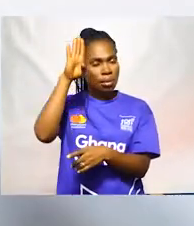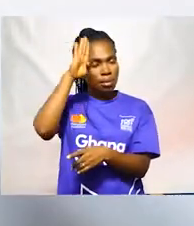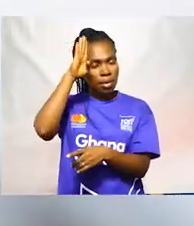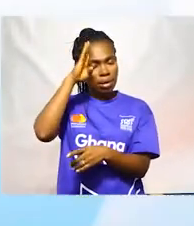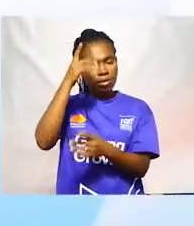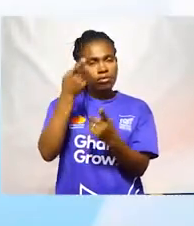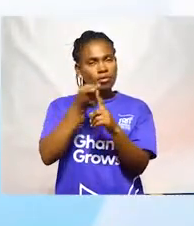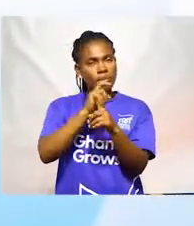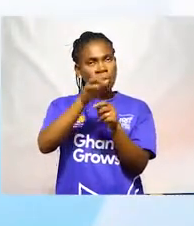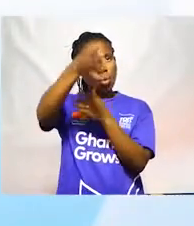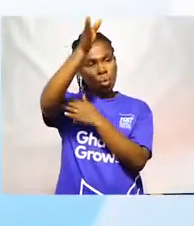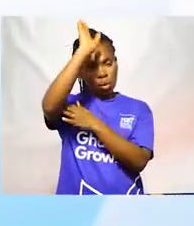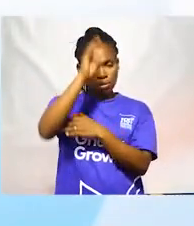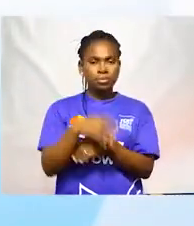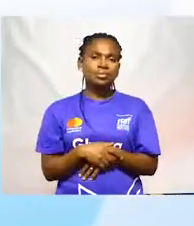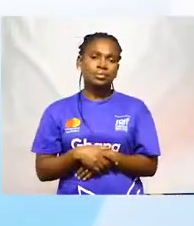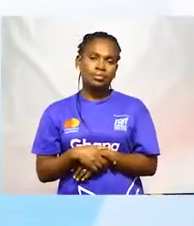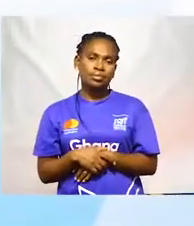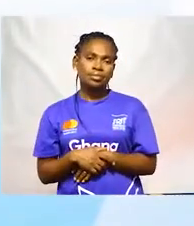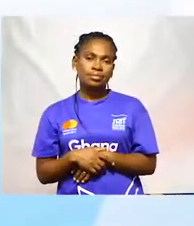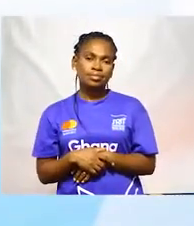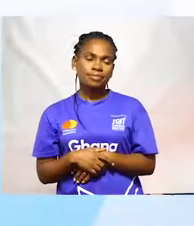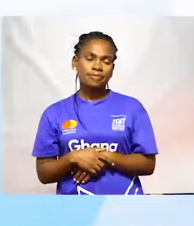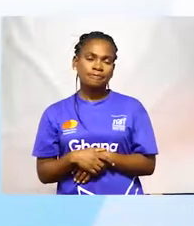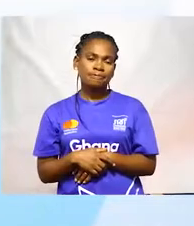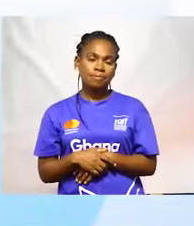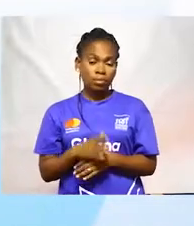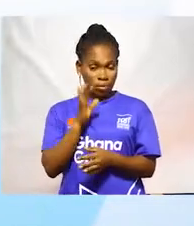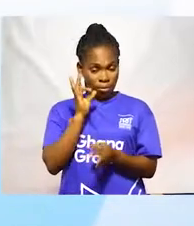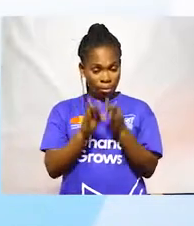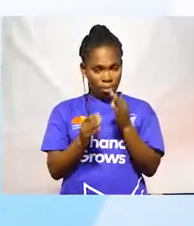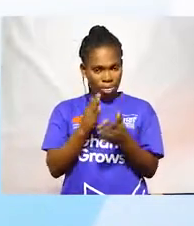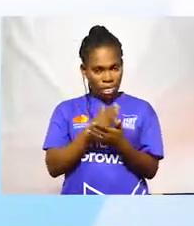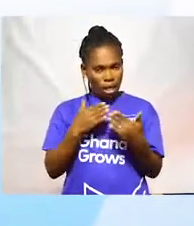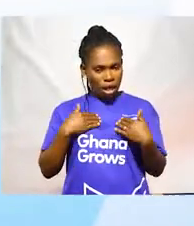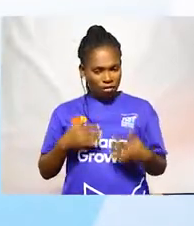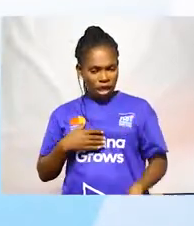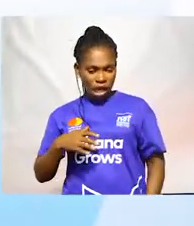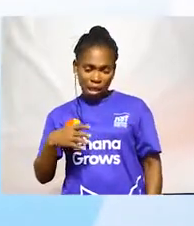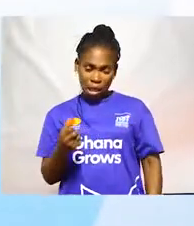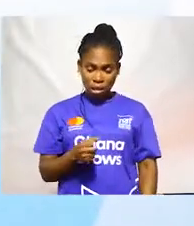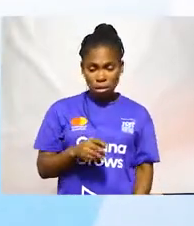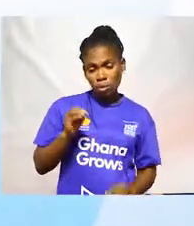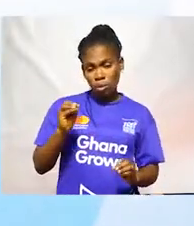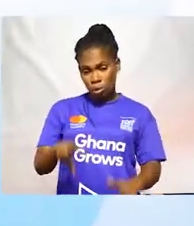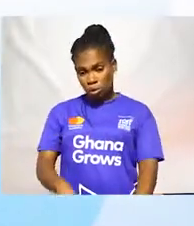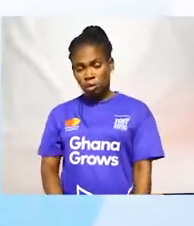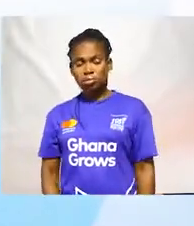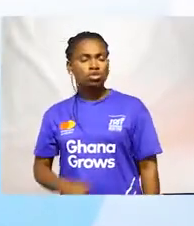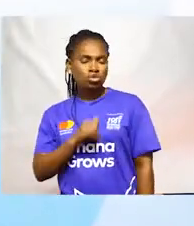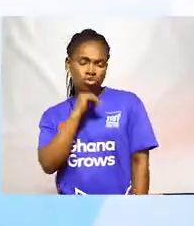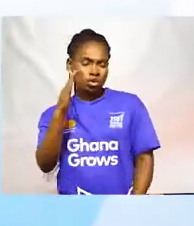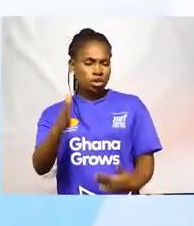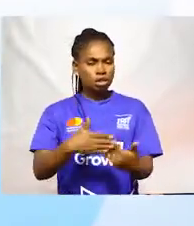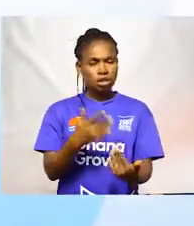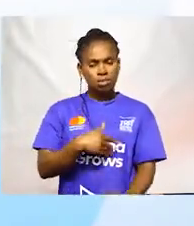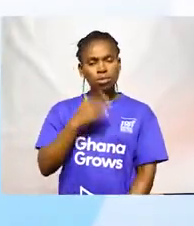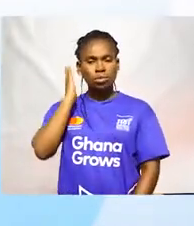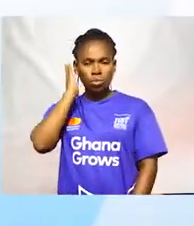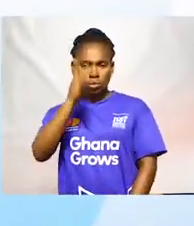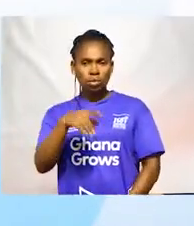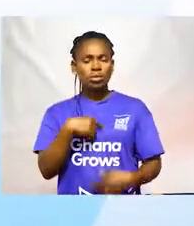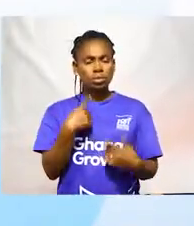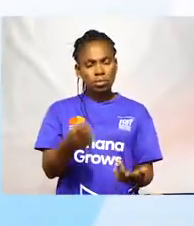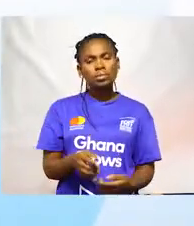Let me stay there and ask you a question, which is very key. Because somebody says, hey, if I got the chance, it will not be easy. Me too, I'll go to these